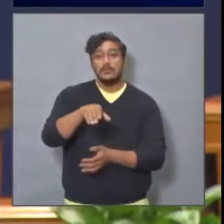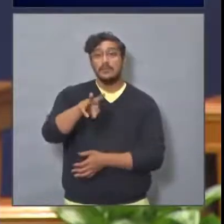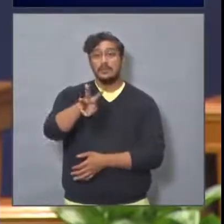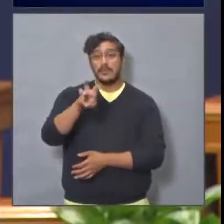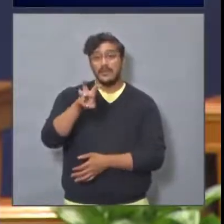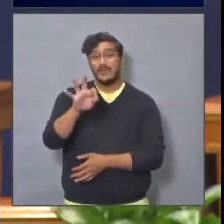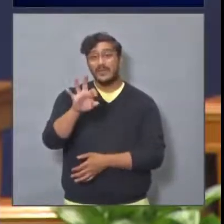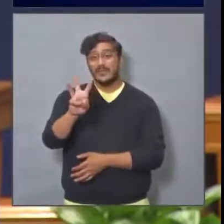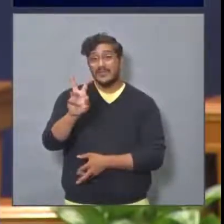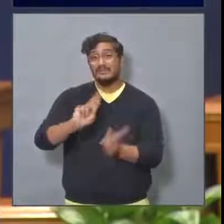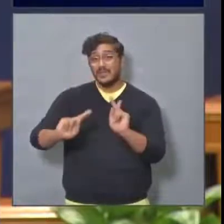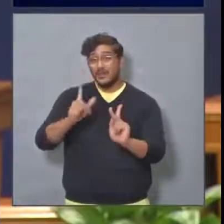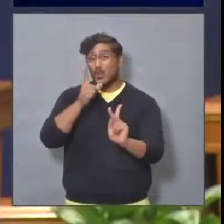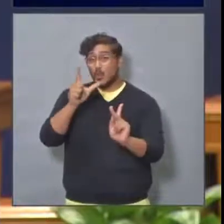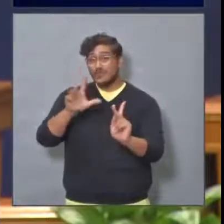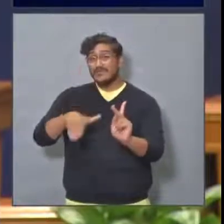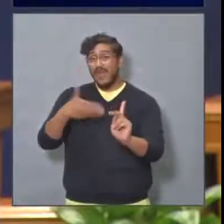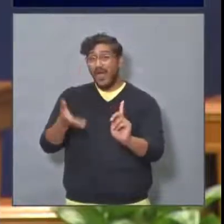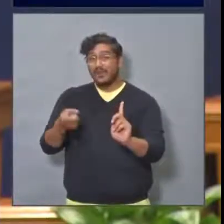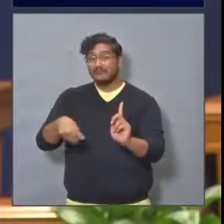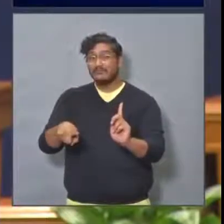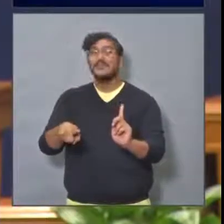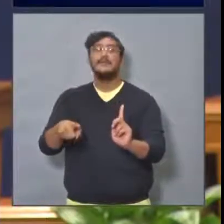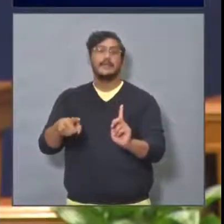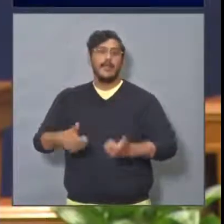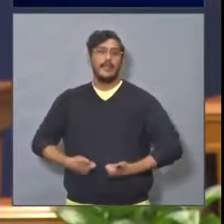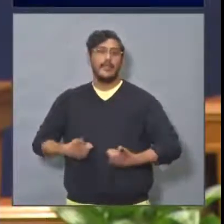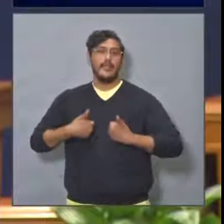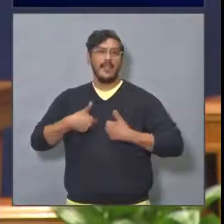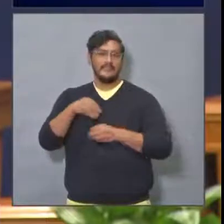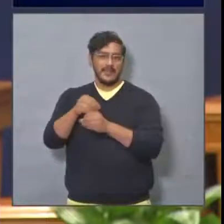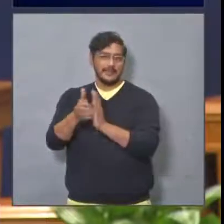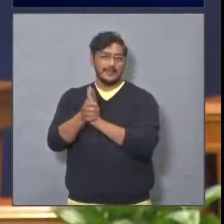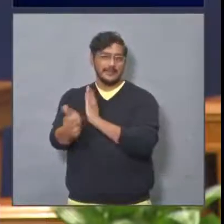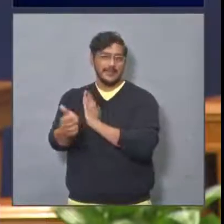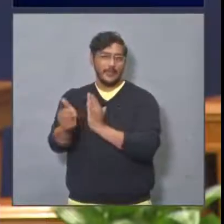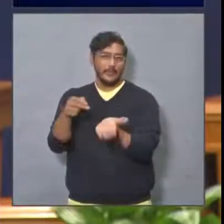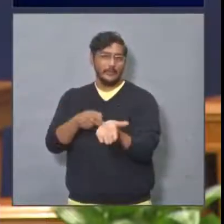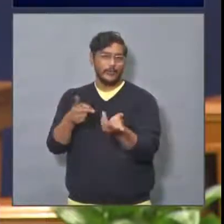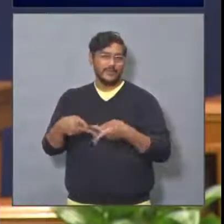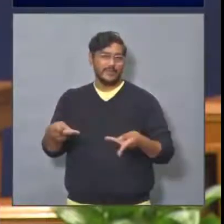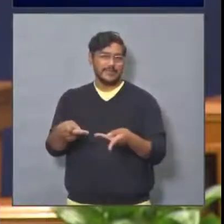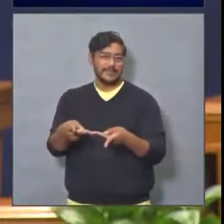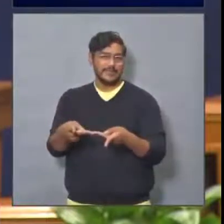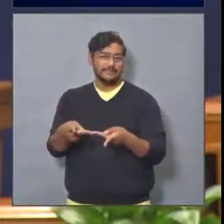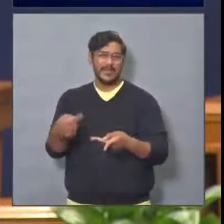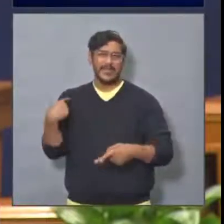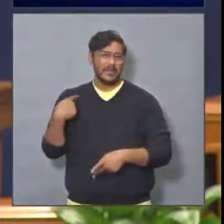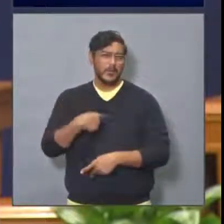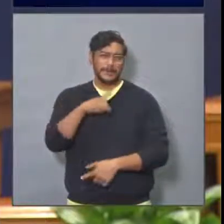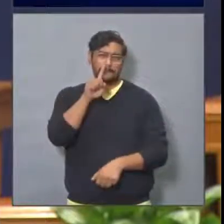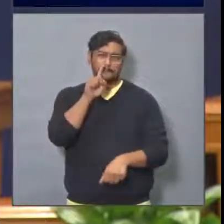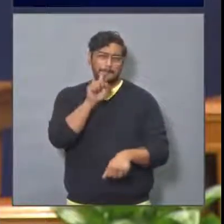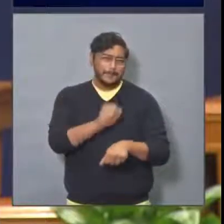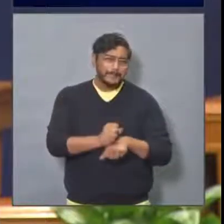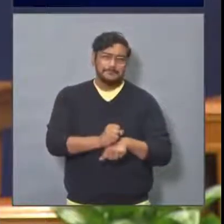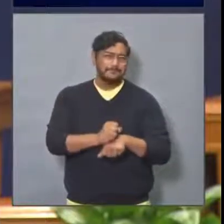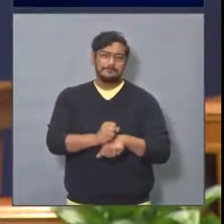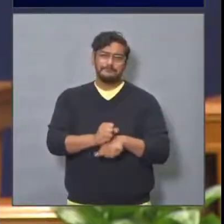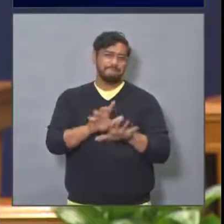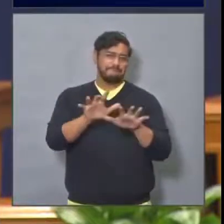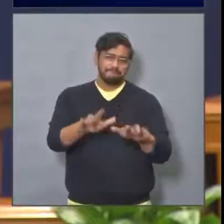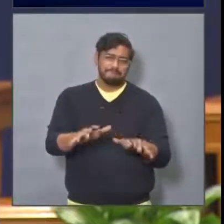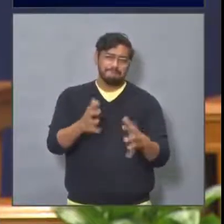1,696 of the people who passed away resided in skilled nursing facilities, and we extend our heartfelt condolences to all the